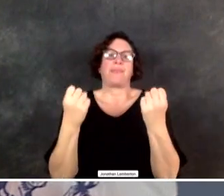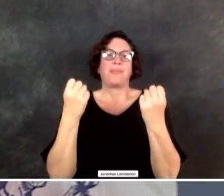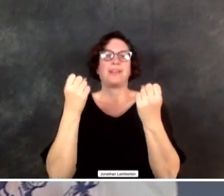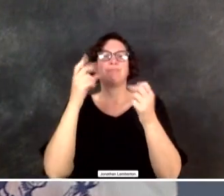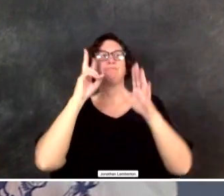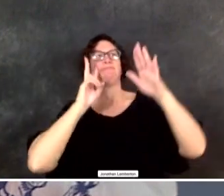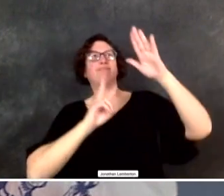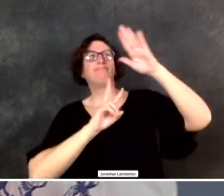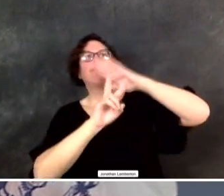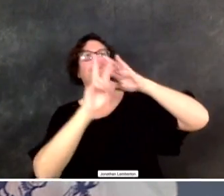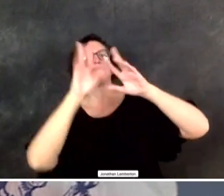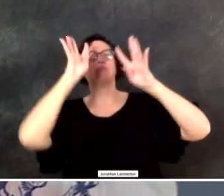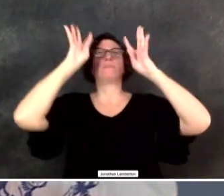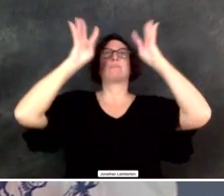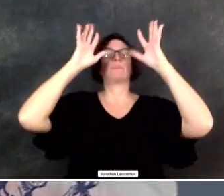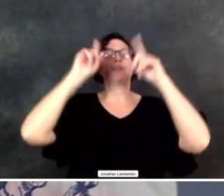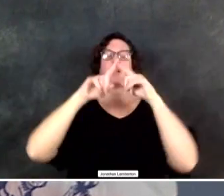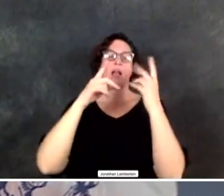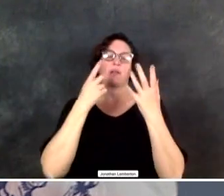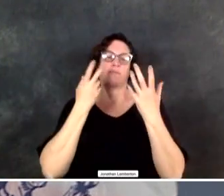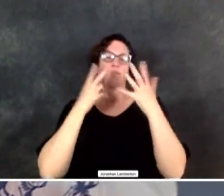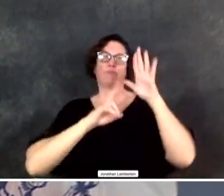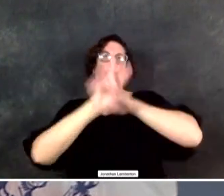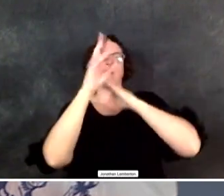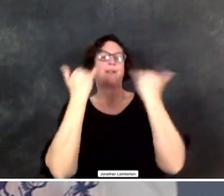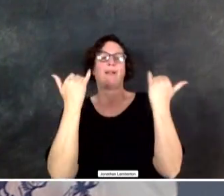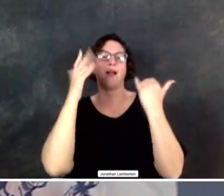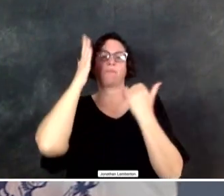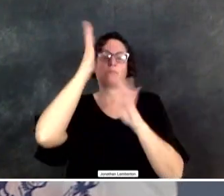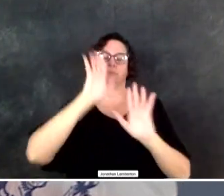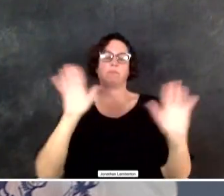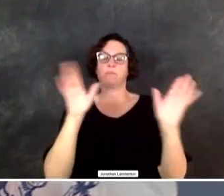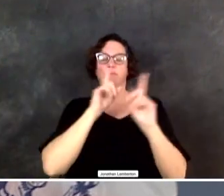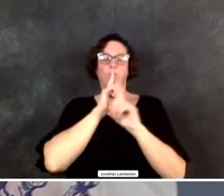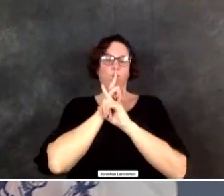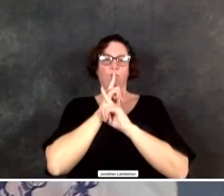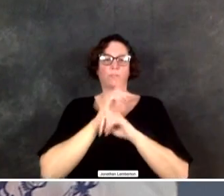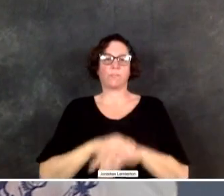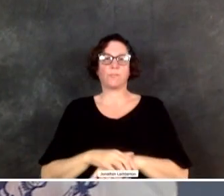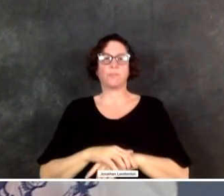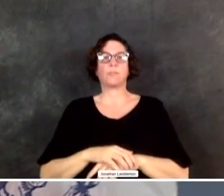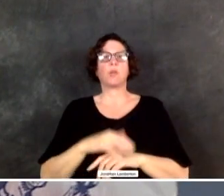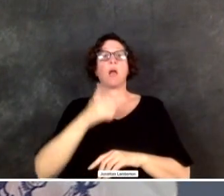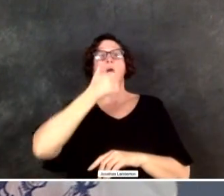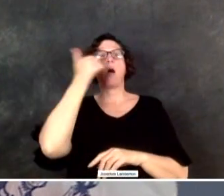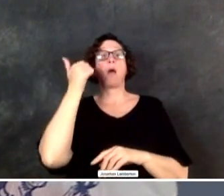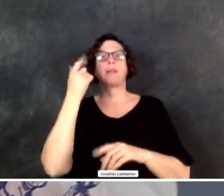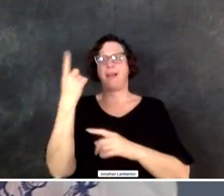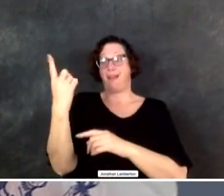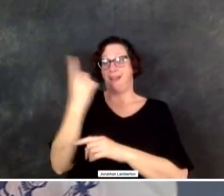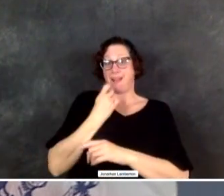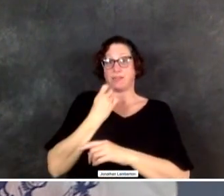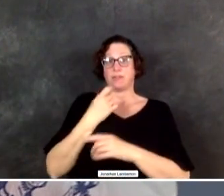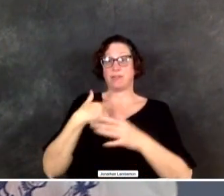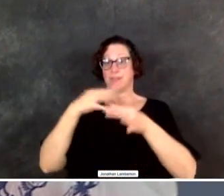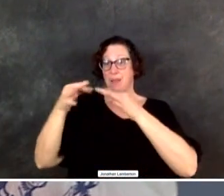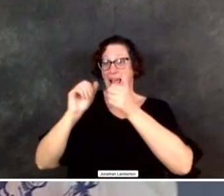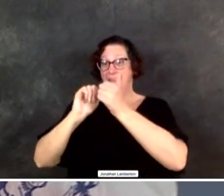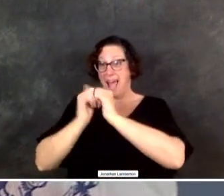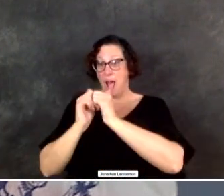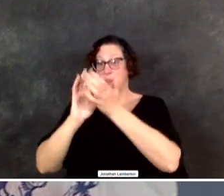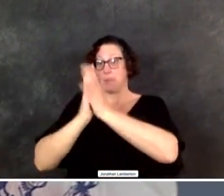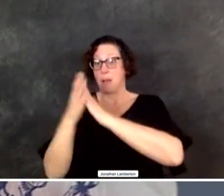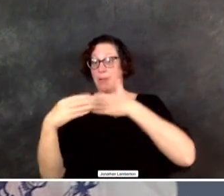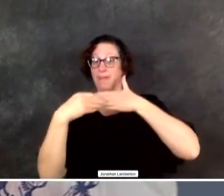have asked me, describe exactly how we might loosen up at a certain point, and I said, no, we can't do that because we don't know if we're going to get to